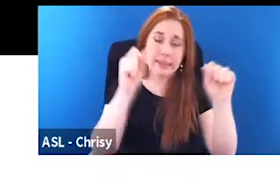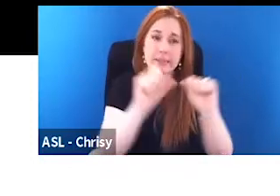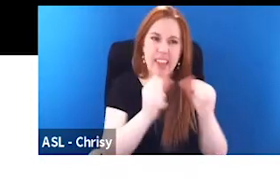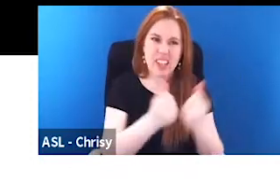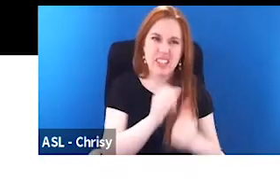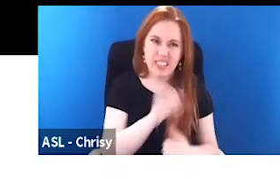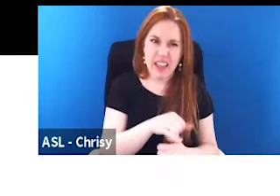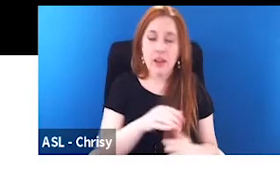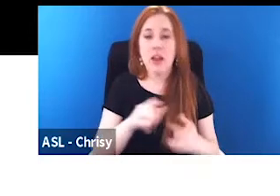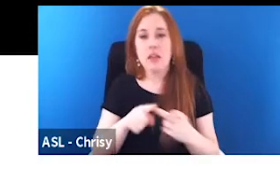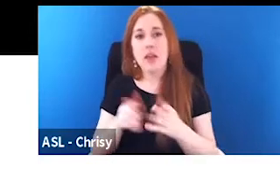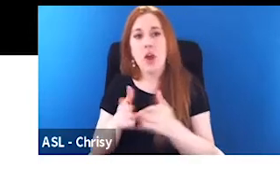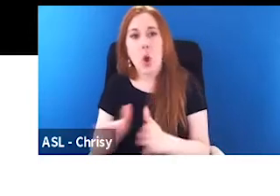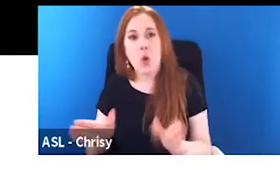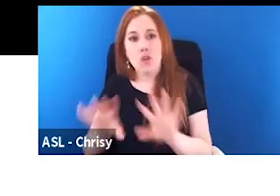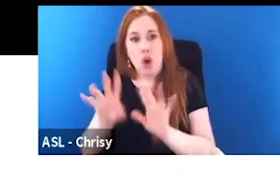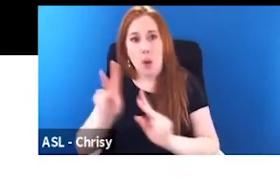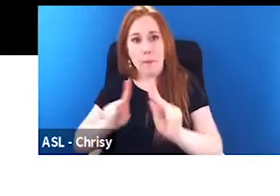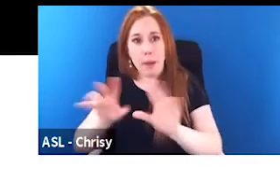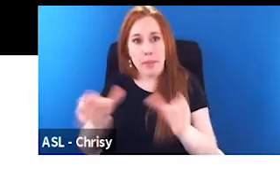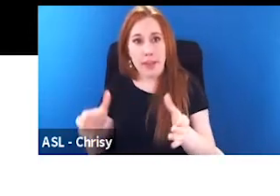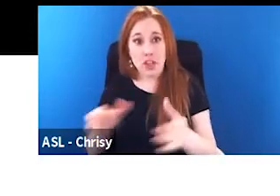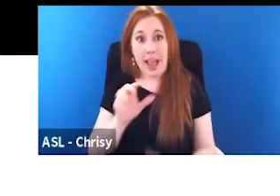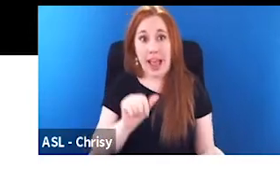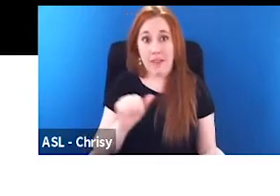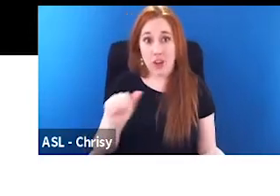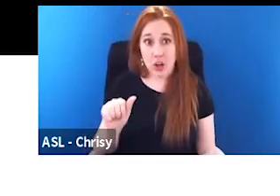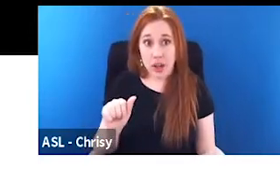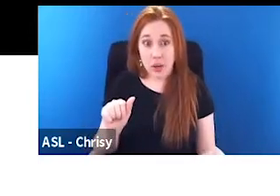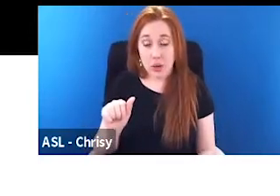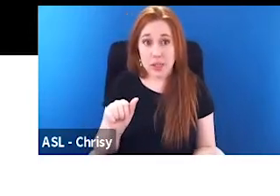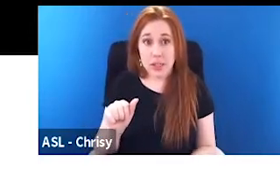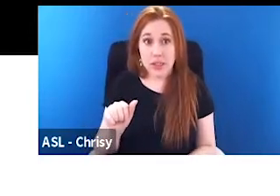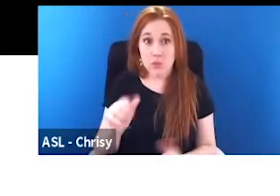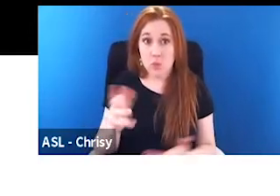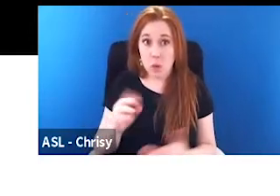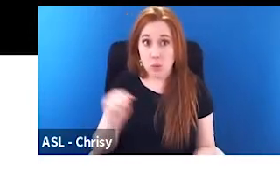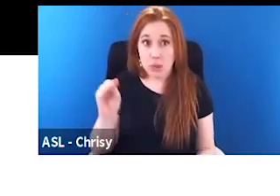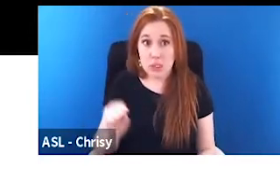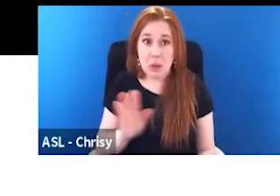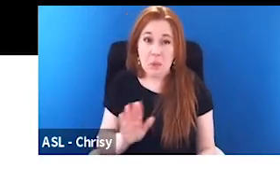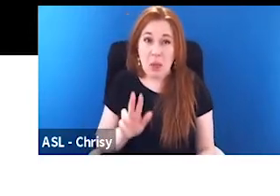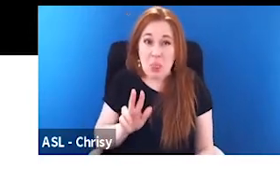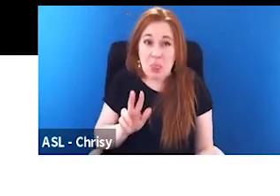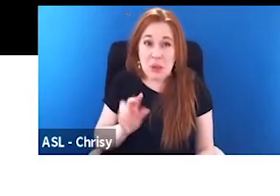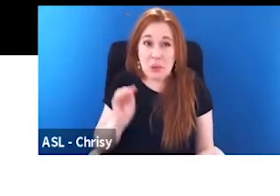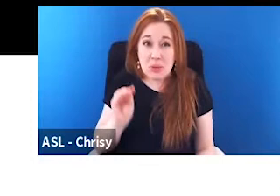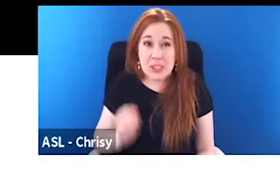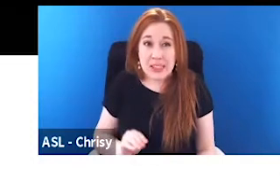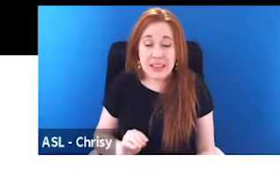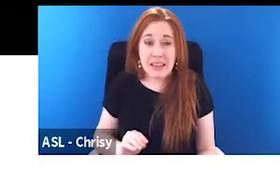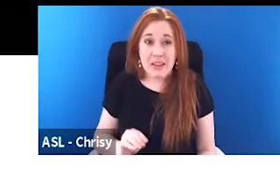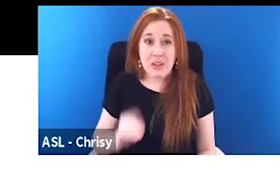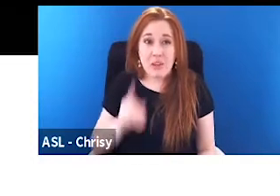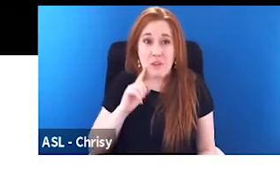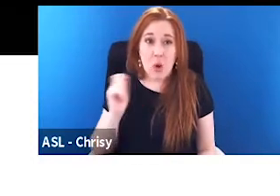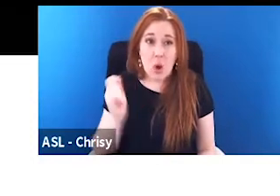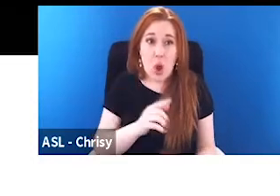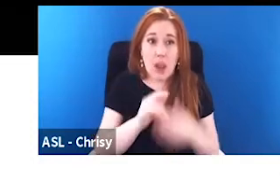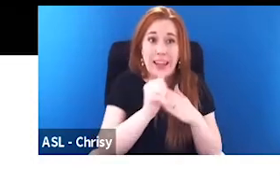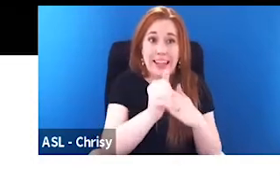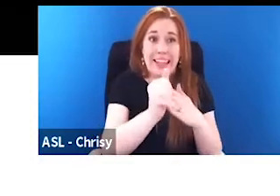the overall population. What we'll see is African Americans make up about 3% of all leaders in